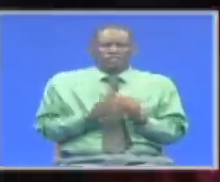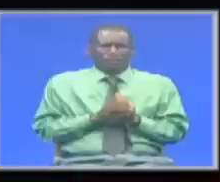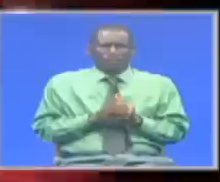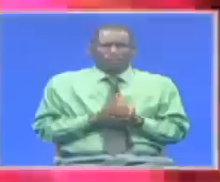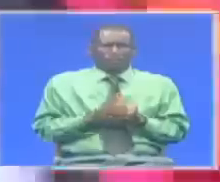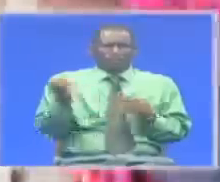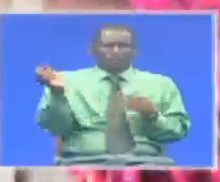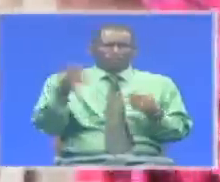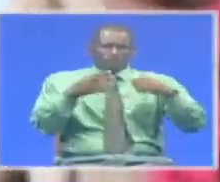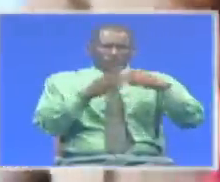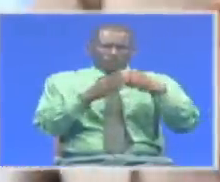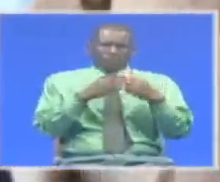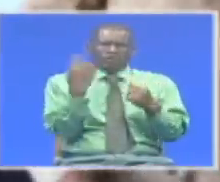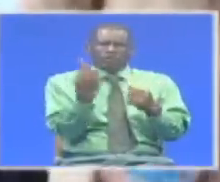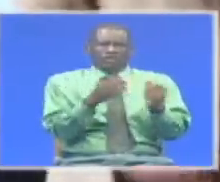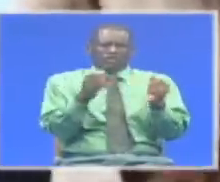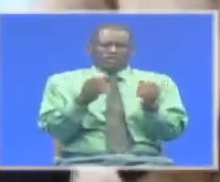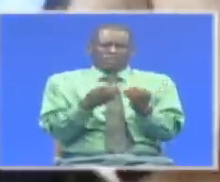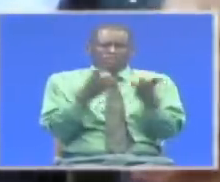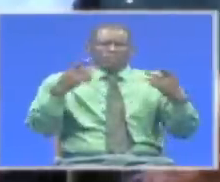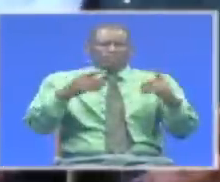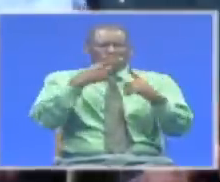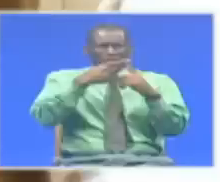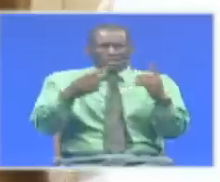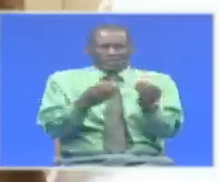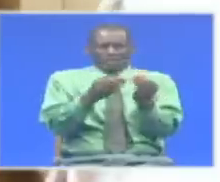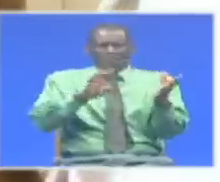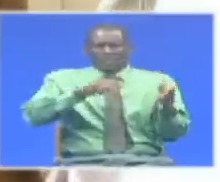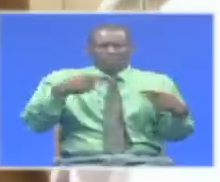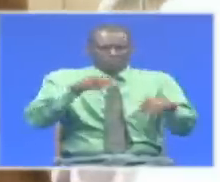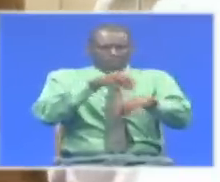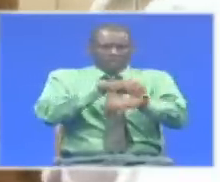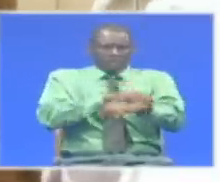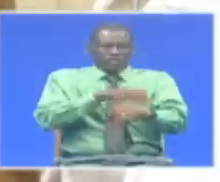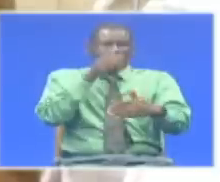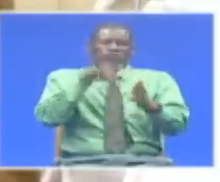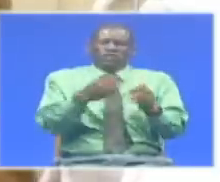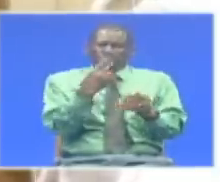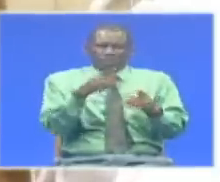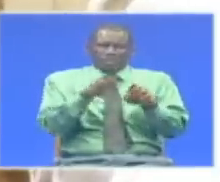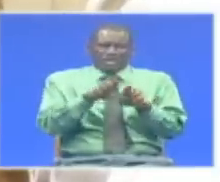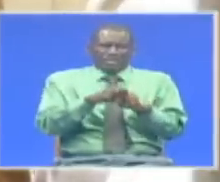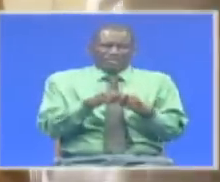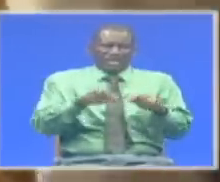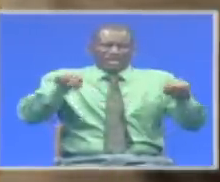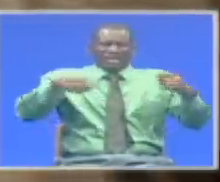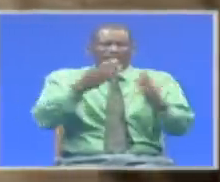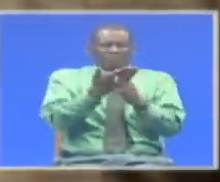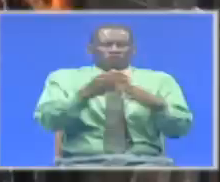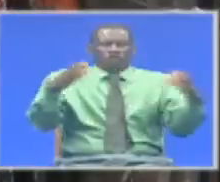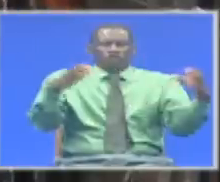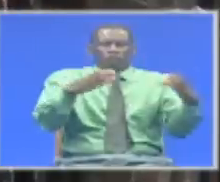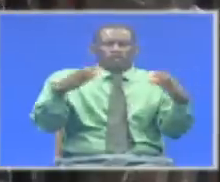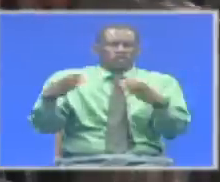In the month of September alone, tens have been killed, many more injured, in what has been referred to as a clash between